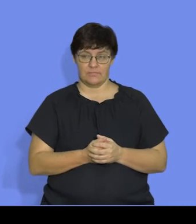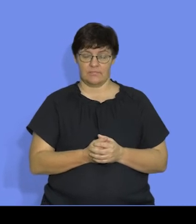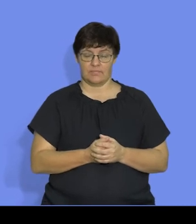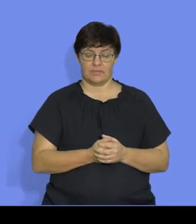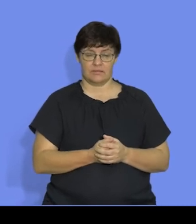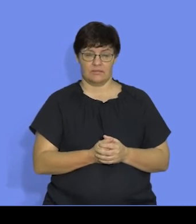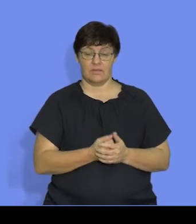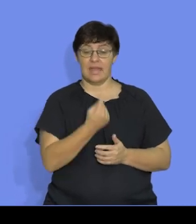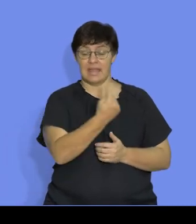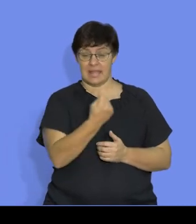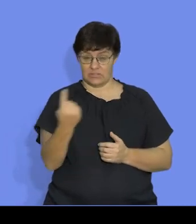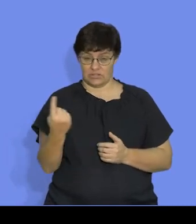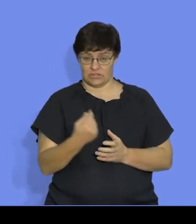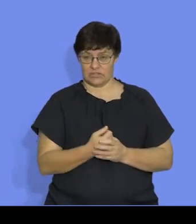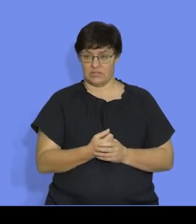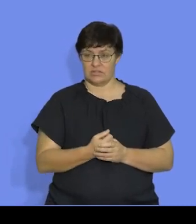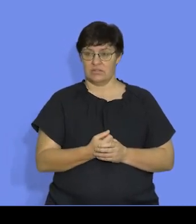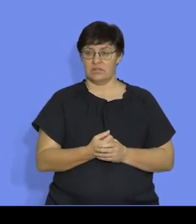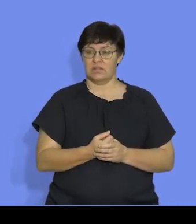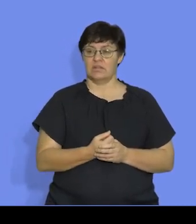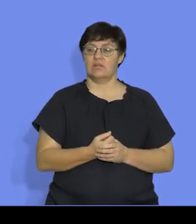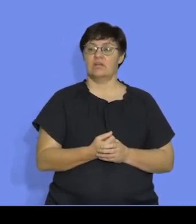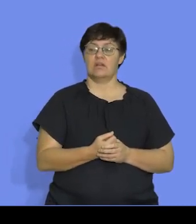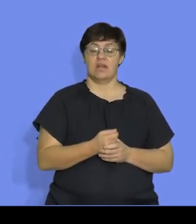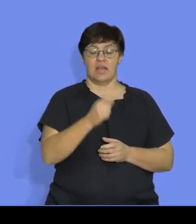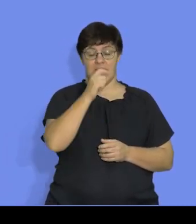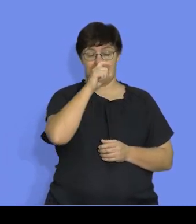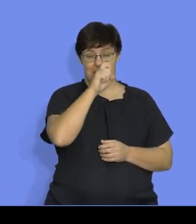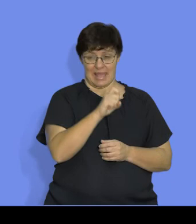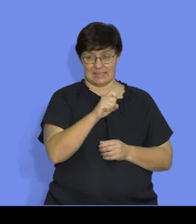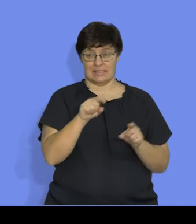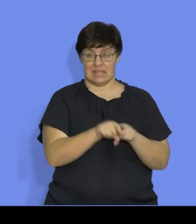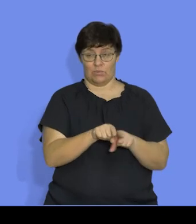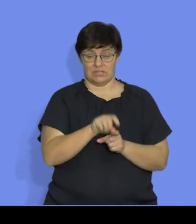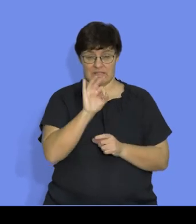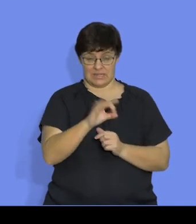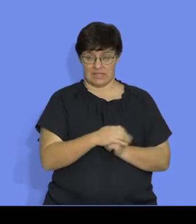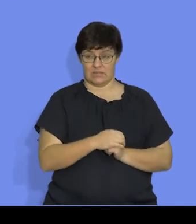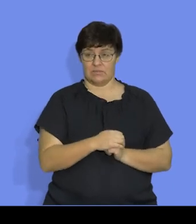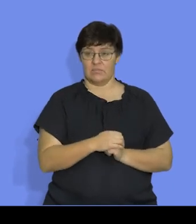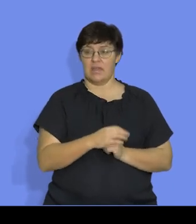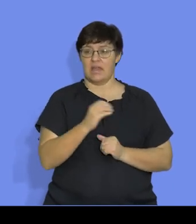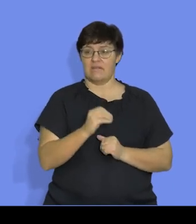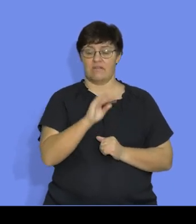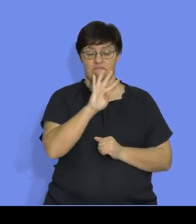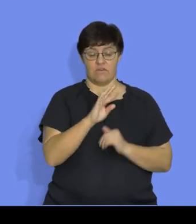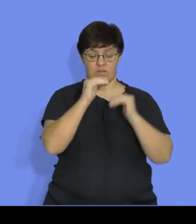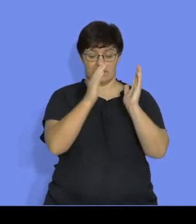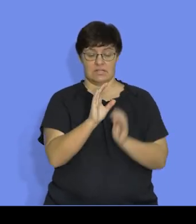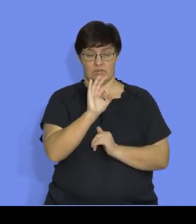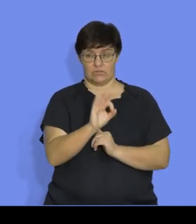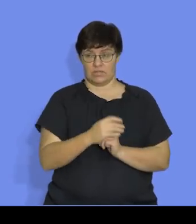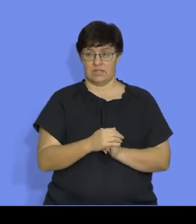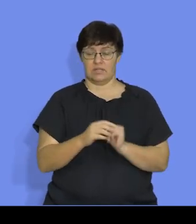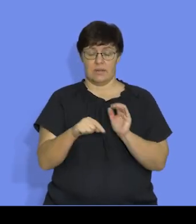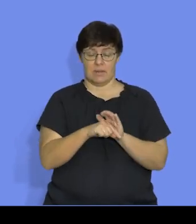case, I'm going to substitute in x is equal to 3 for the pattern. So I'm going to have 4 times